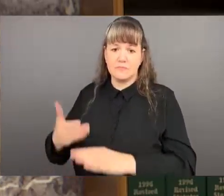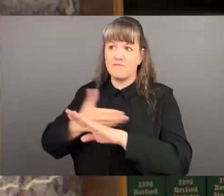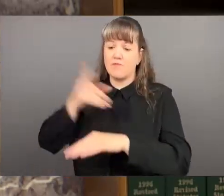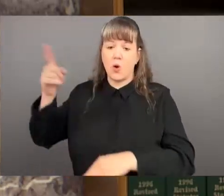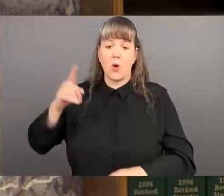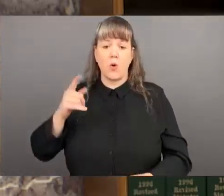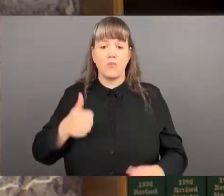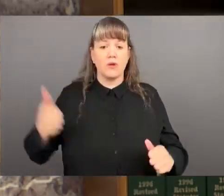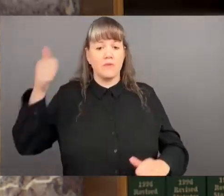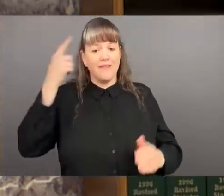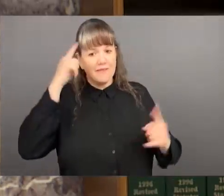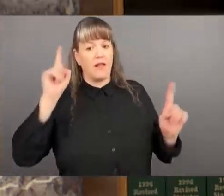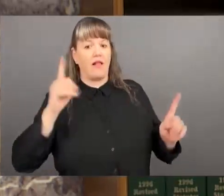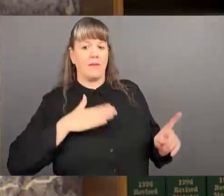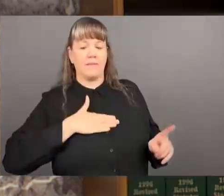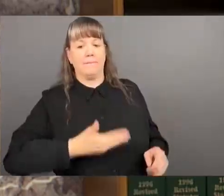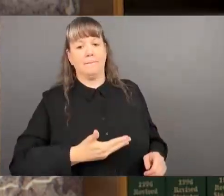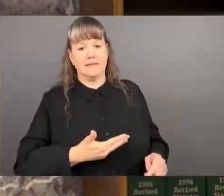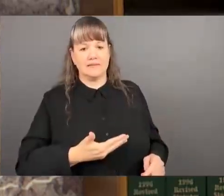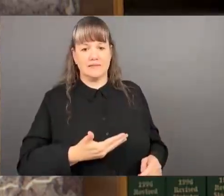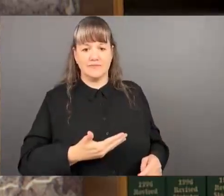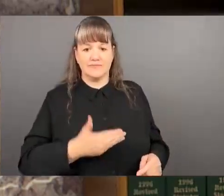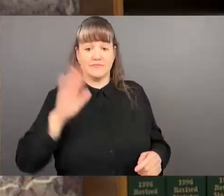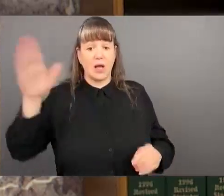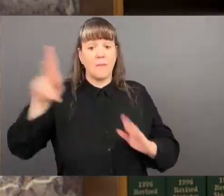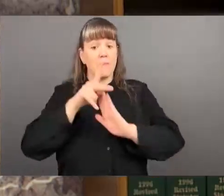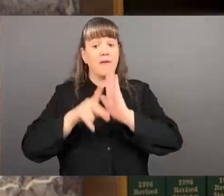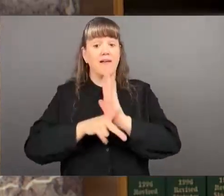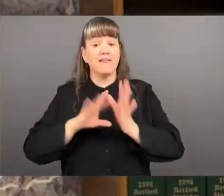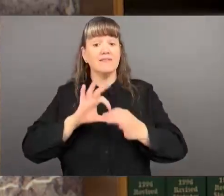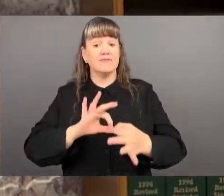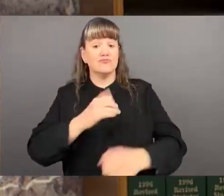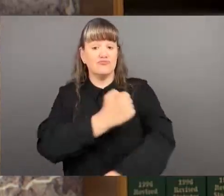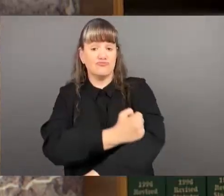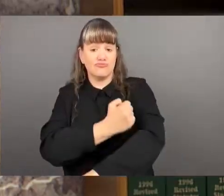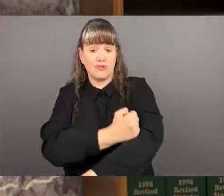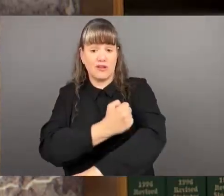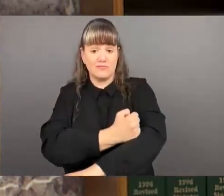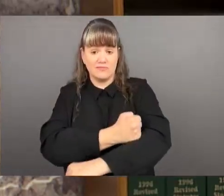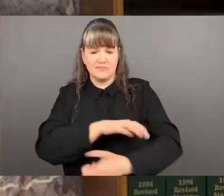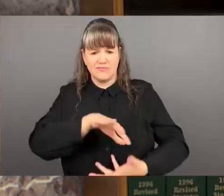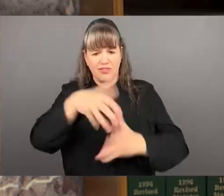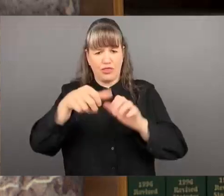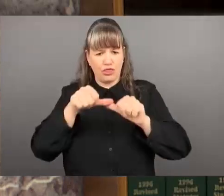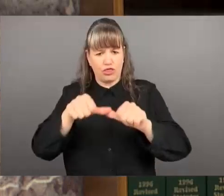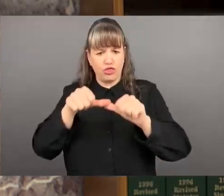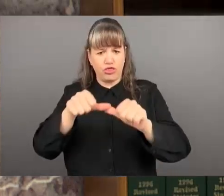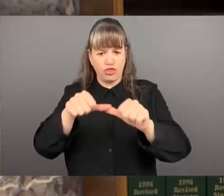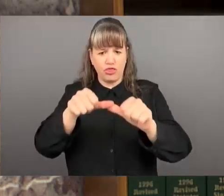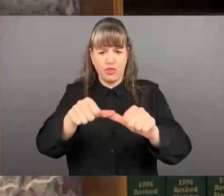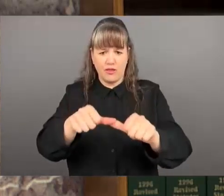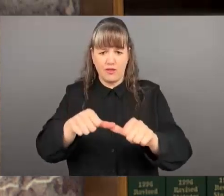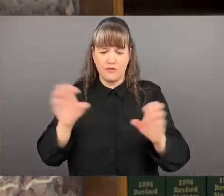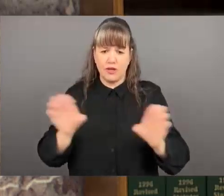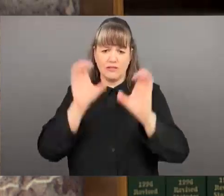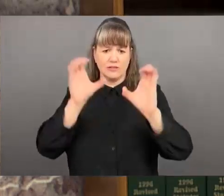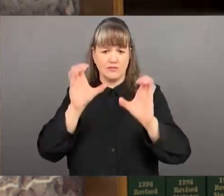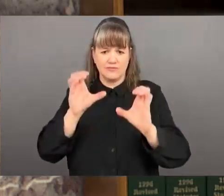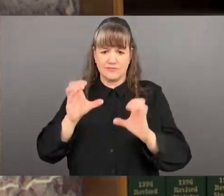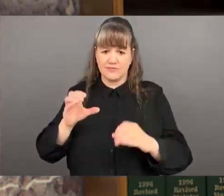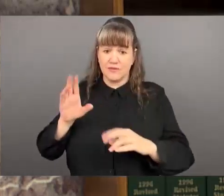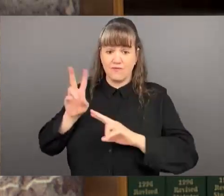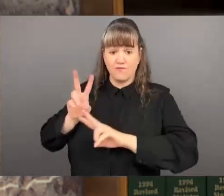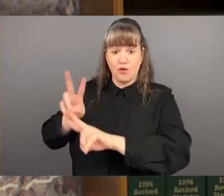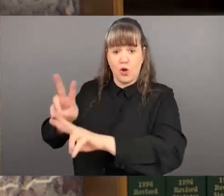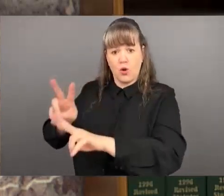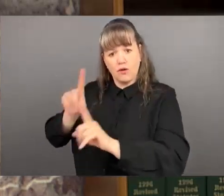perpetuating this crisis? How many more funerals will you have us attend before it's enough? And how many more lives